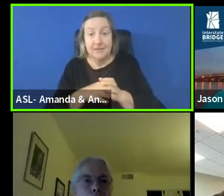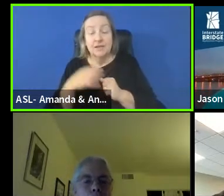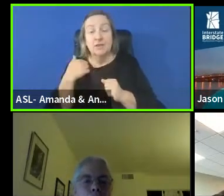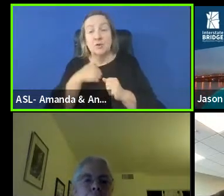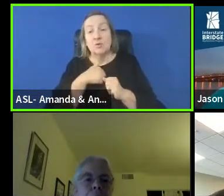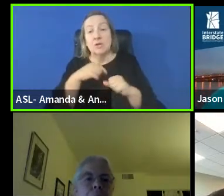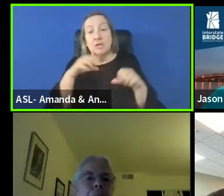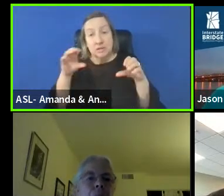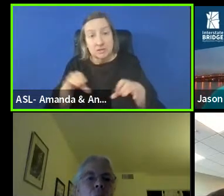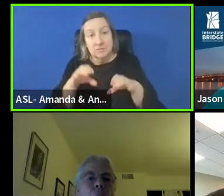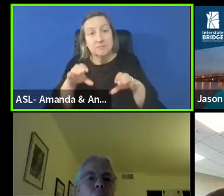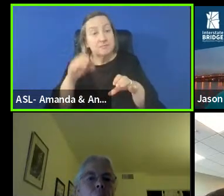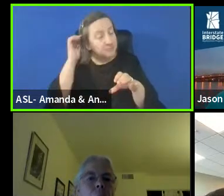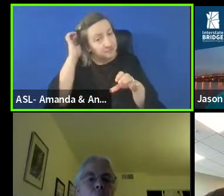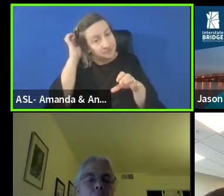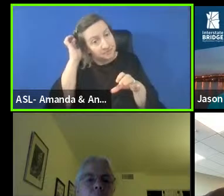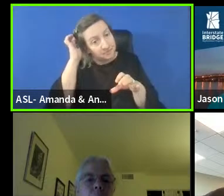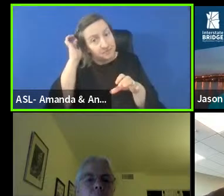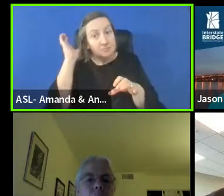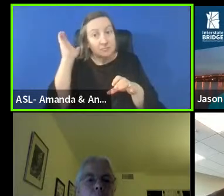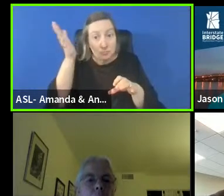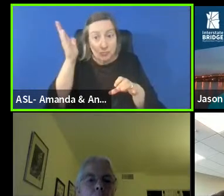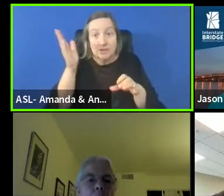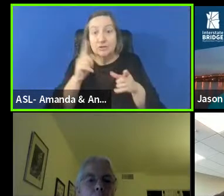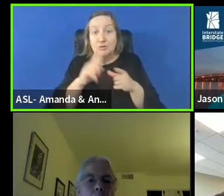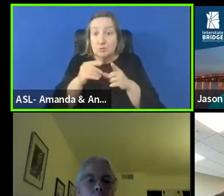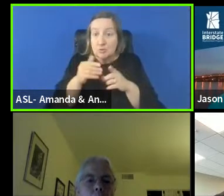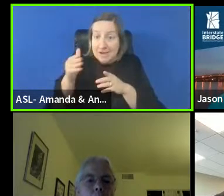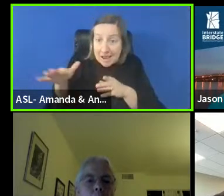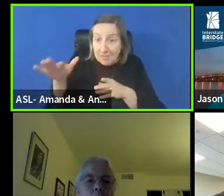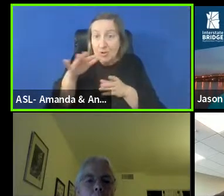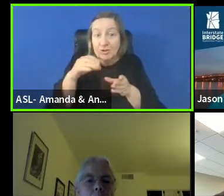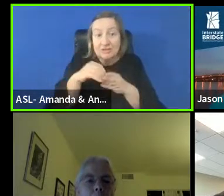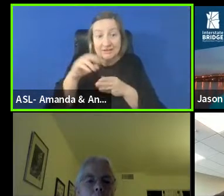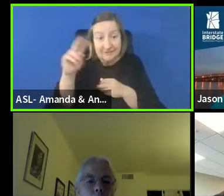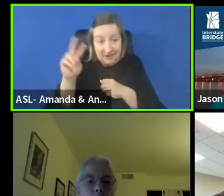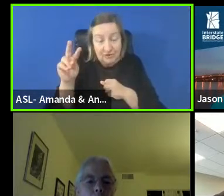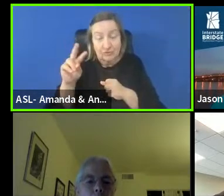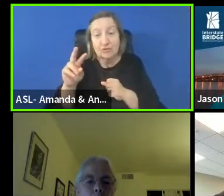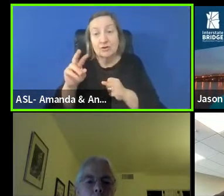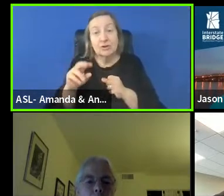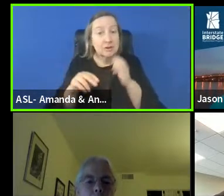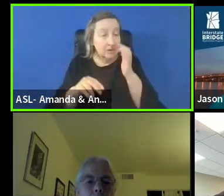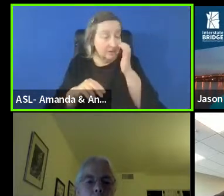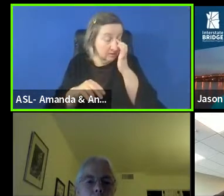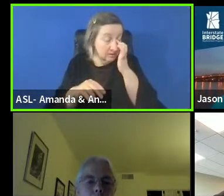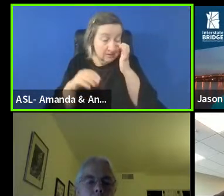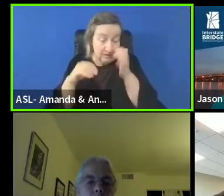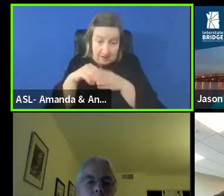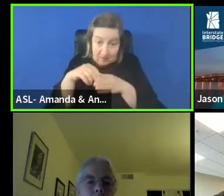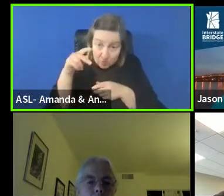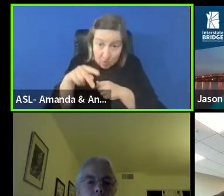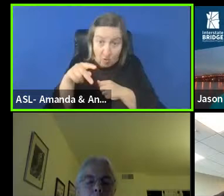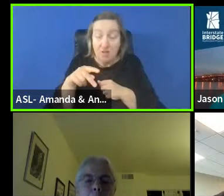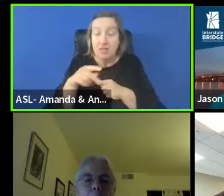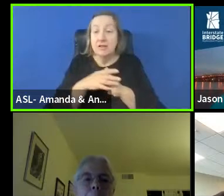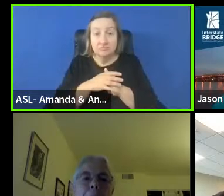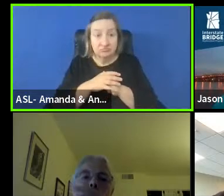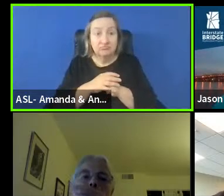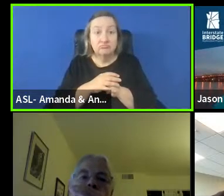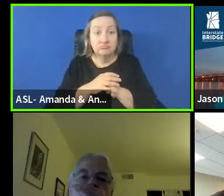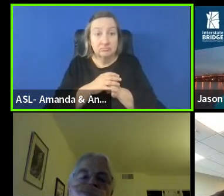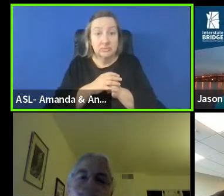have done presentations to neighborhoods in Vancouver, in Portland. So